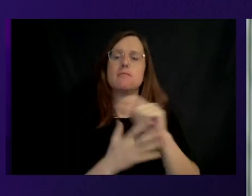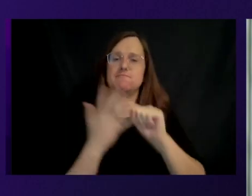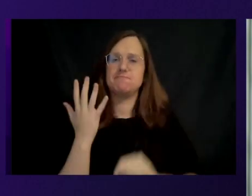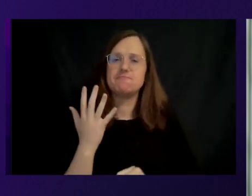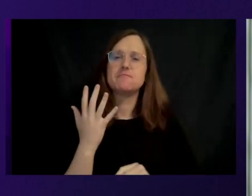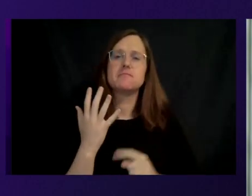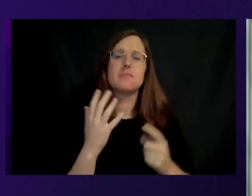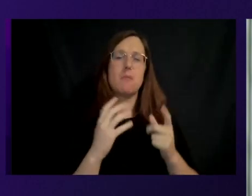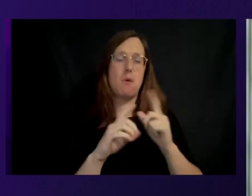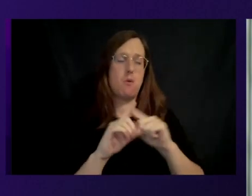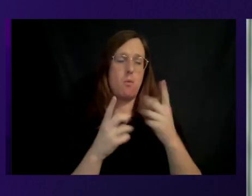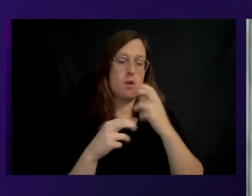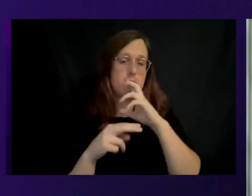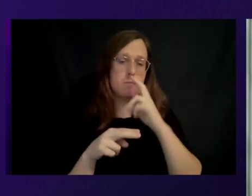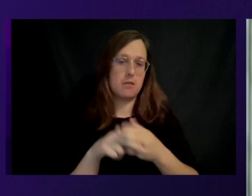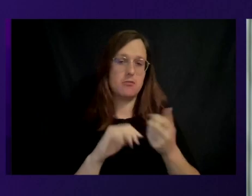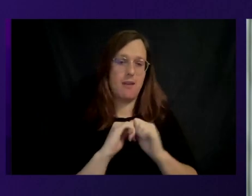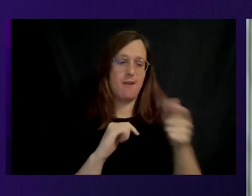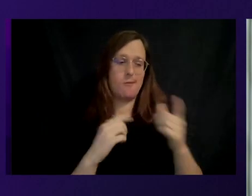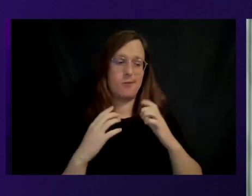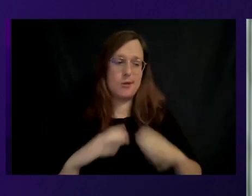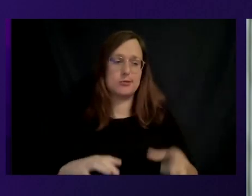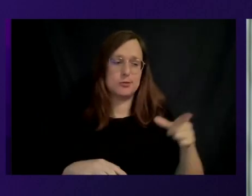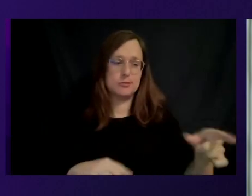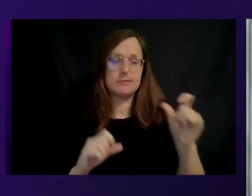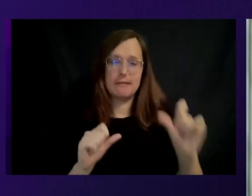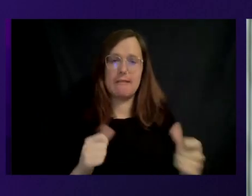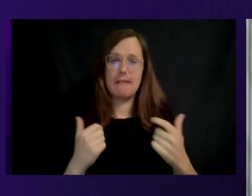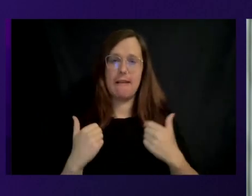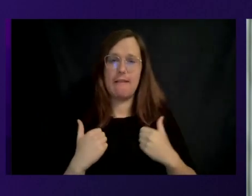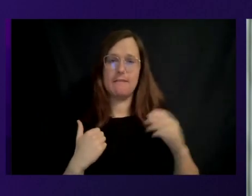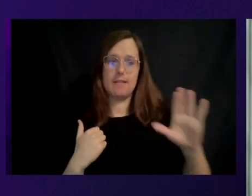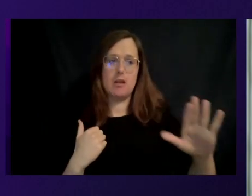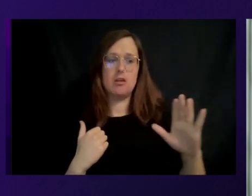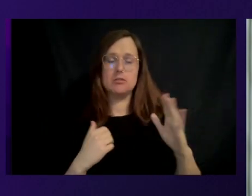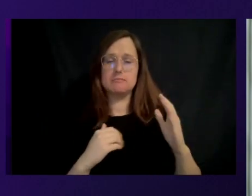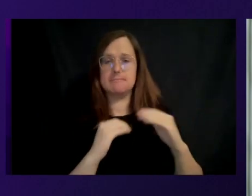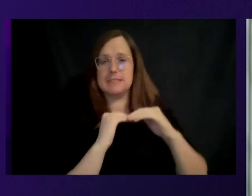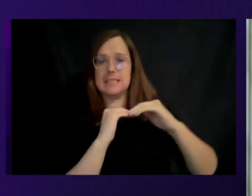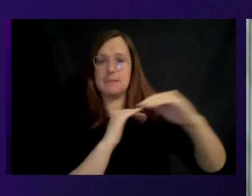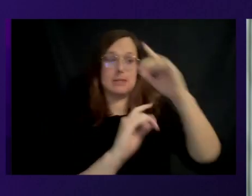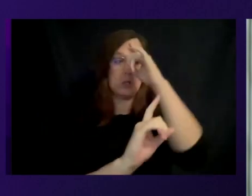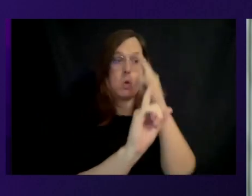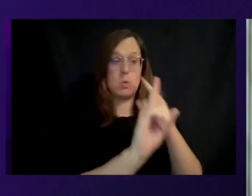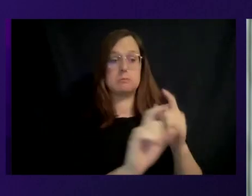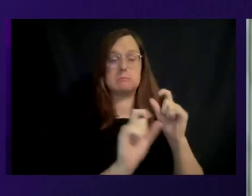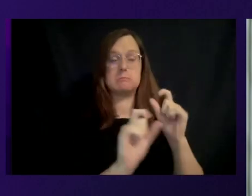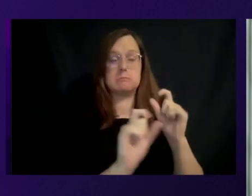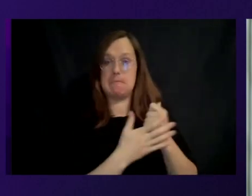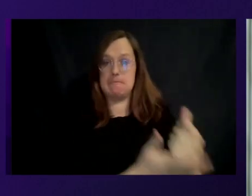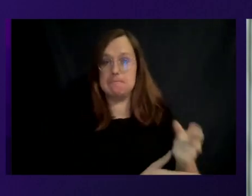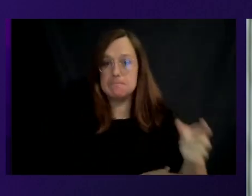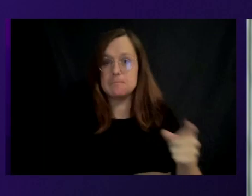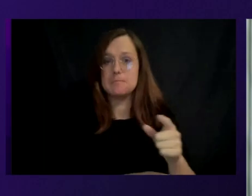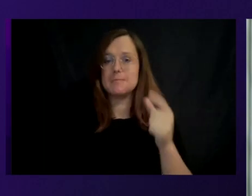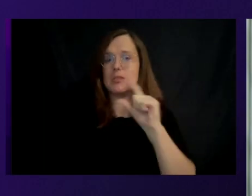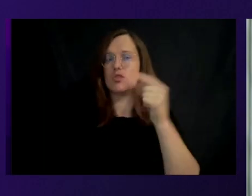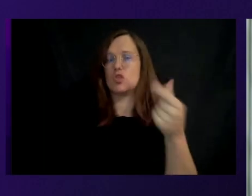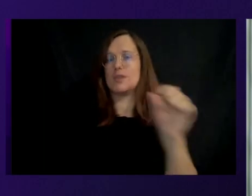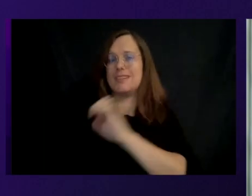products to help achieve their sustainability goals. As you probably know, Ruba, the greenest energy is the energy we don't use.